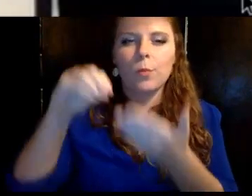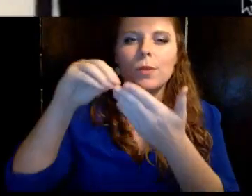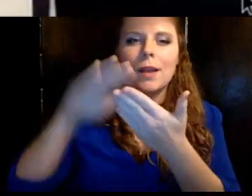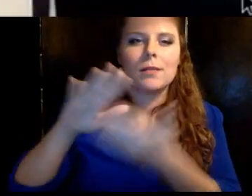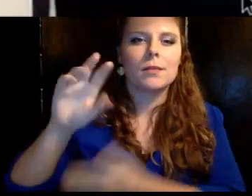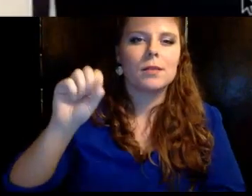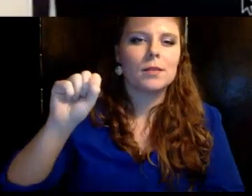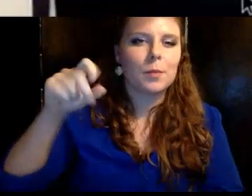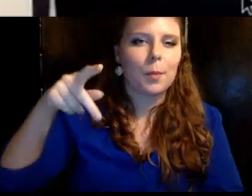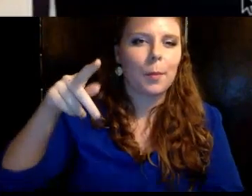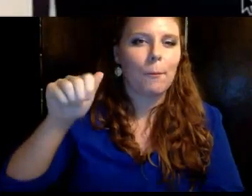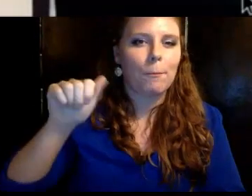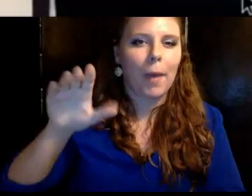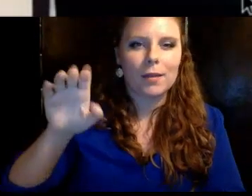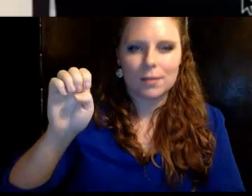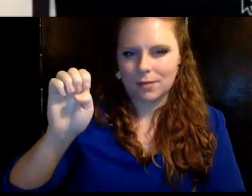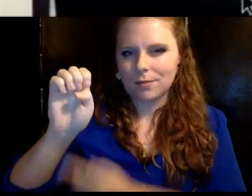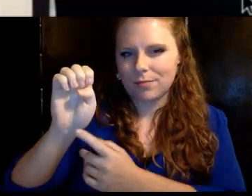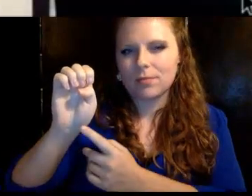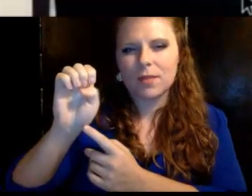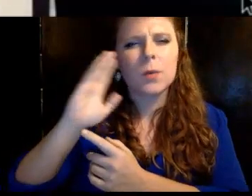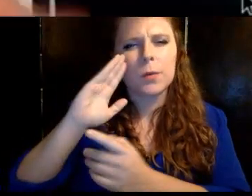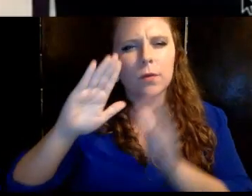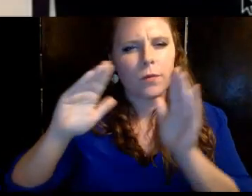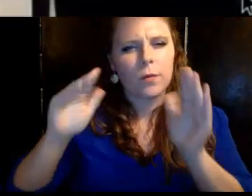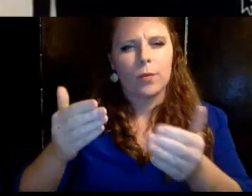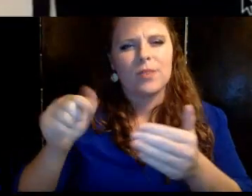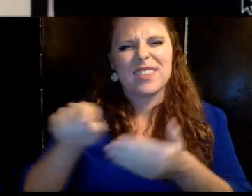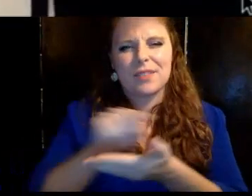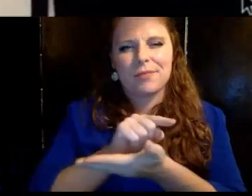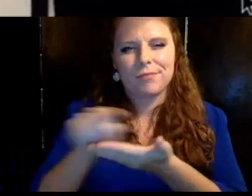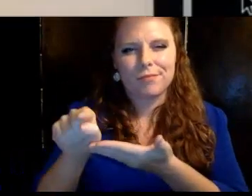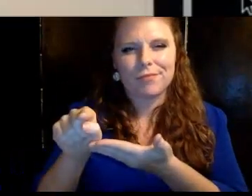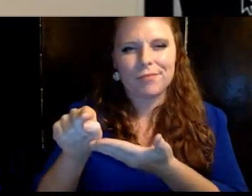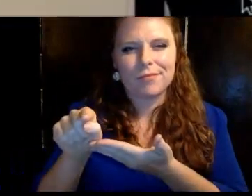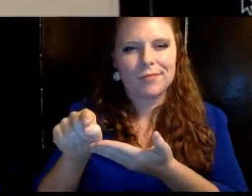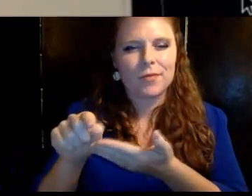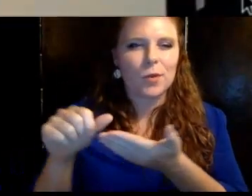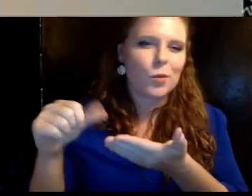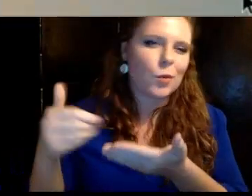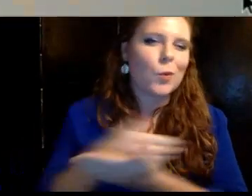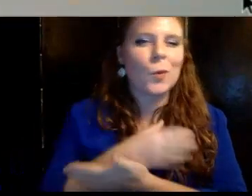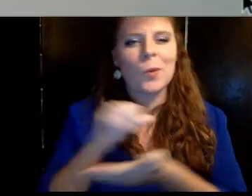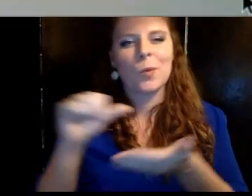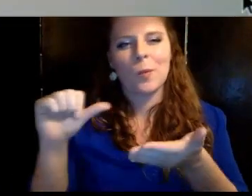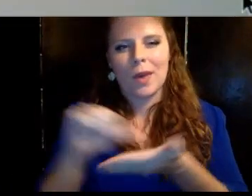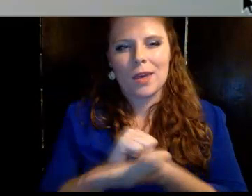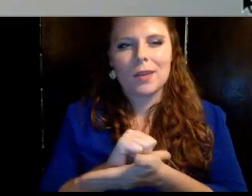space because space is the element that we're going to focus on this week. So, I'm on a new page in my